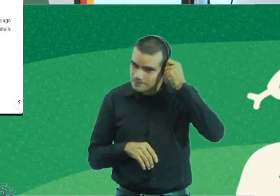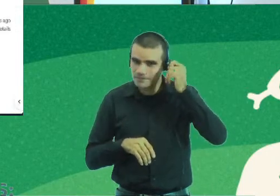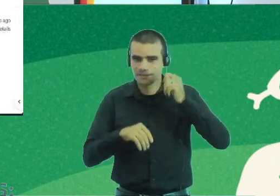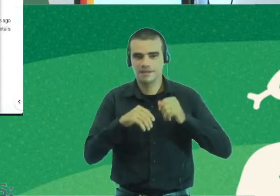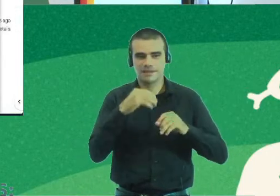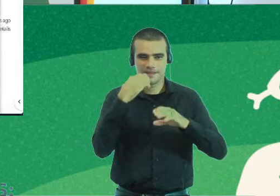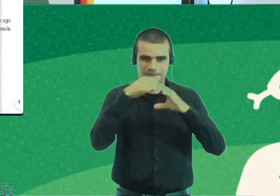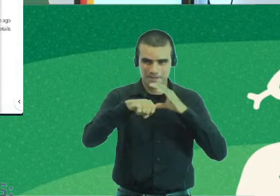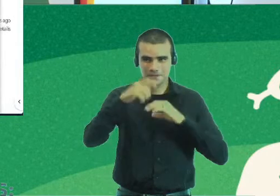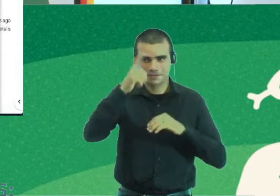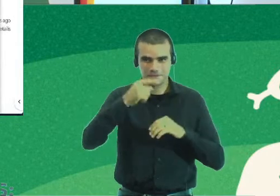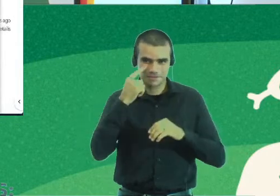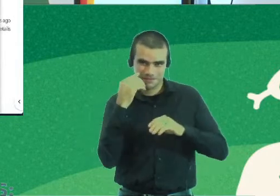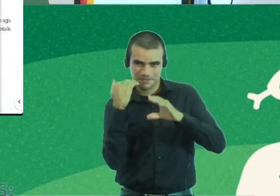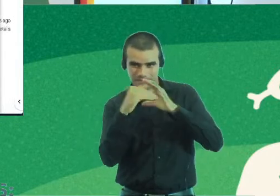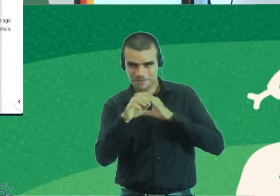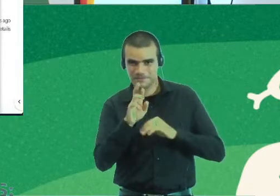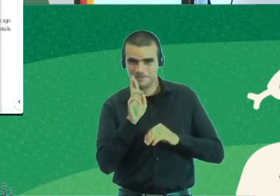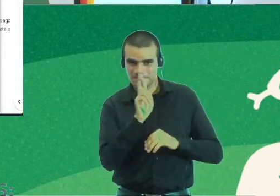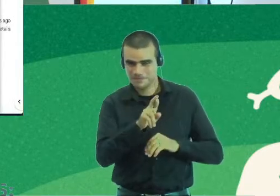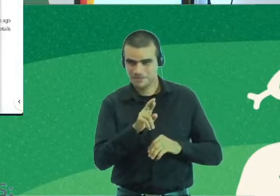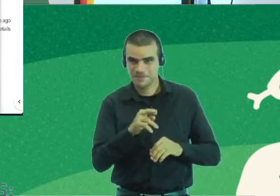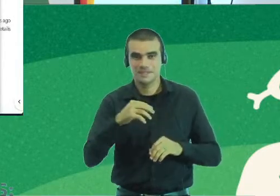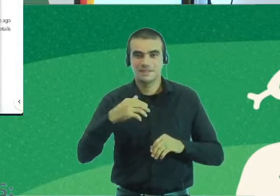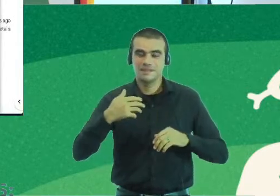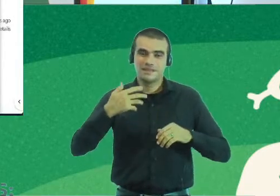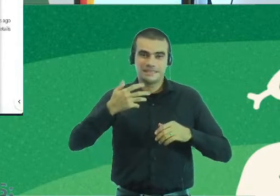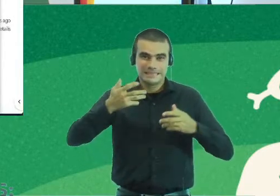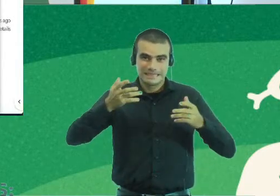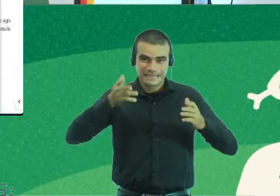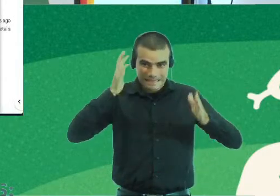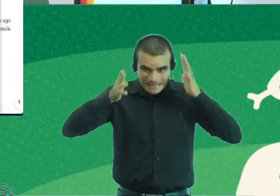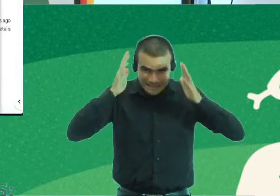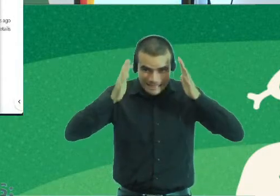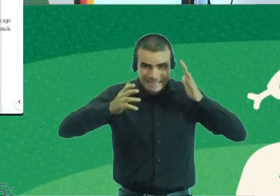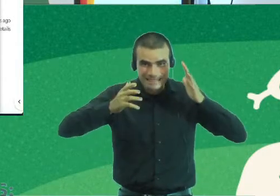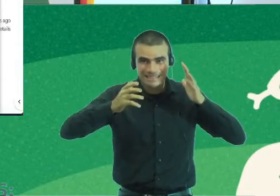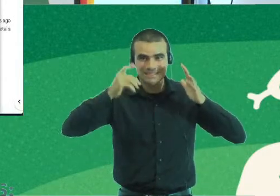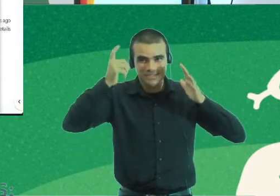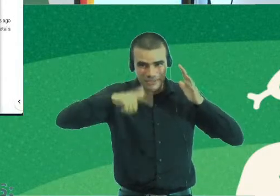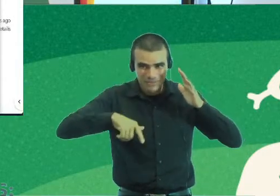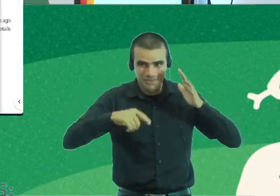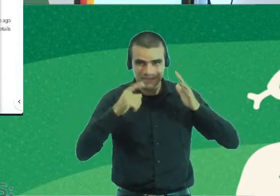and then I'll just time travel again. So this is about to finish here.